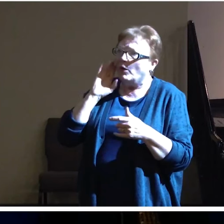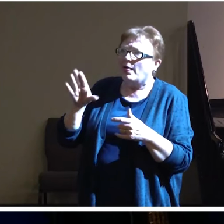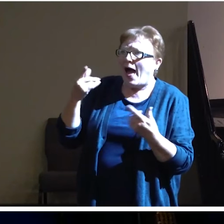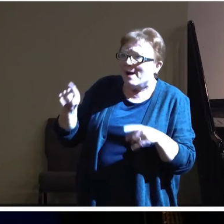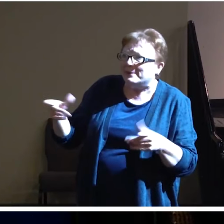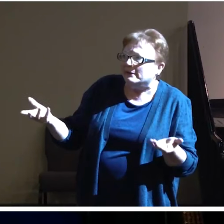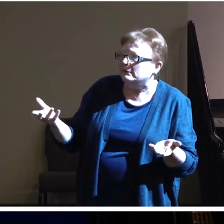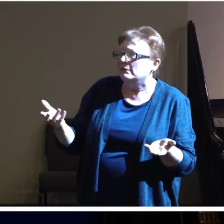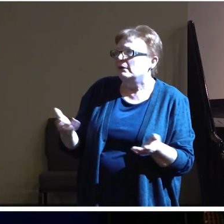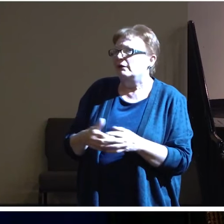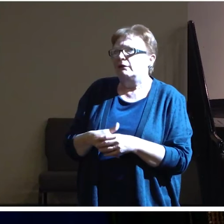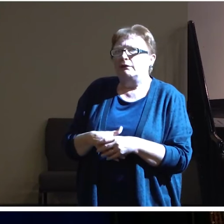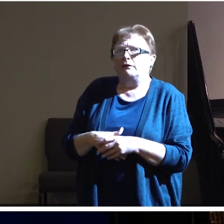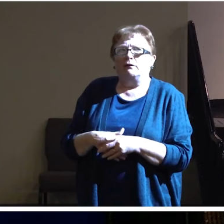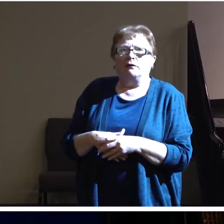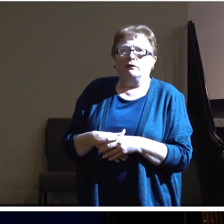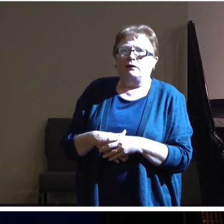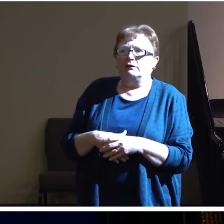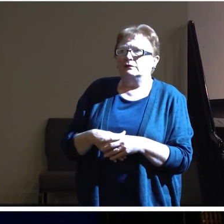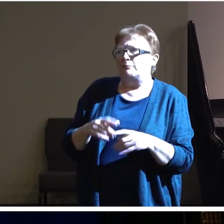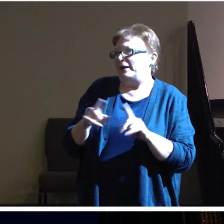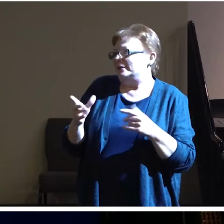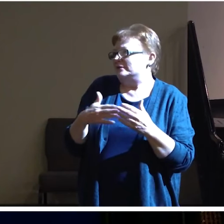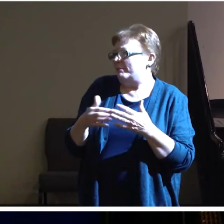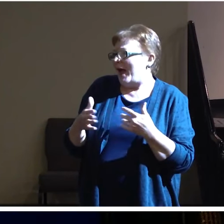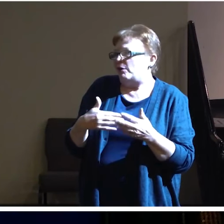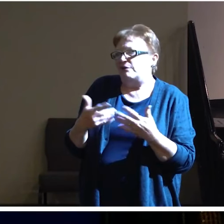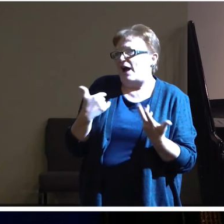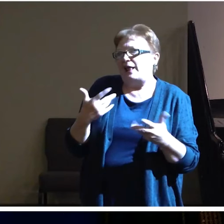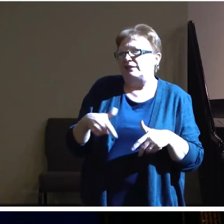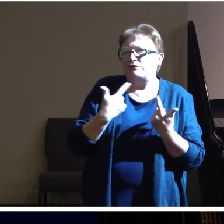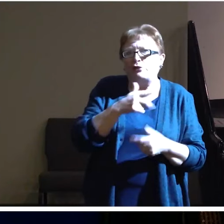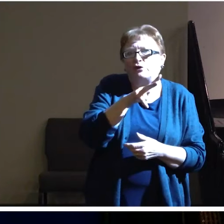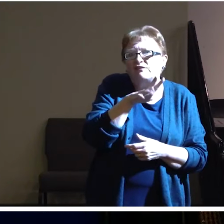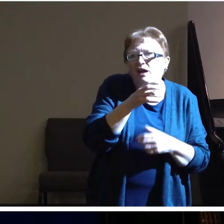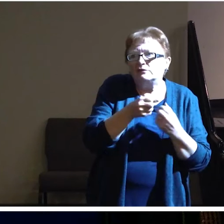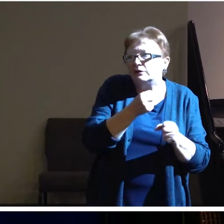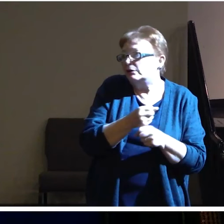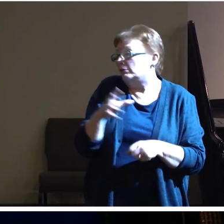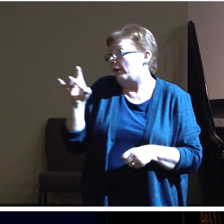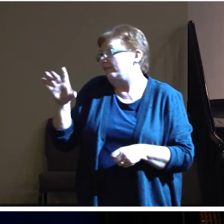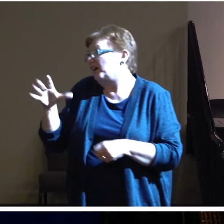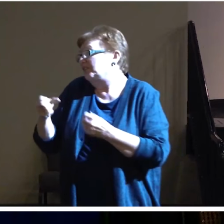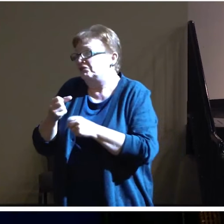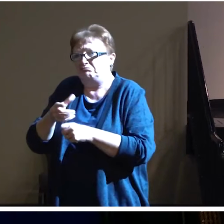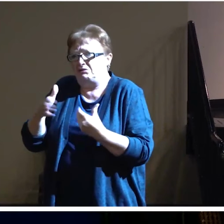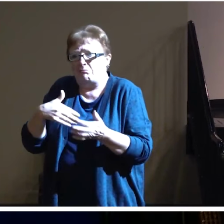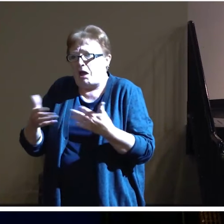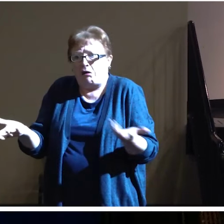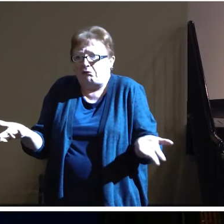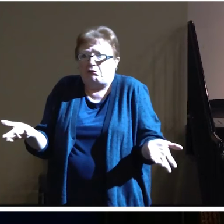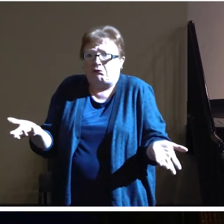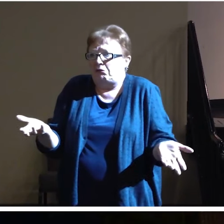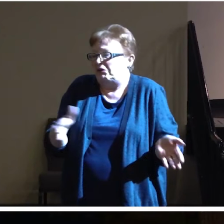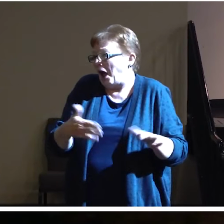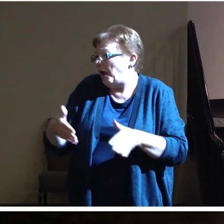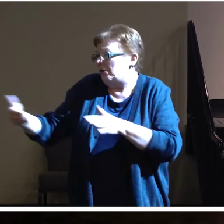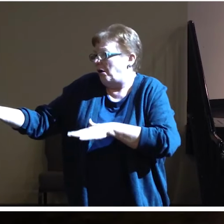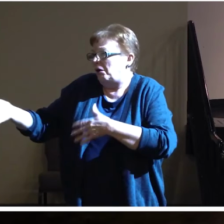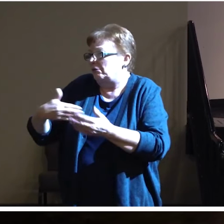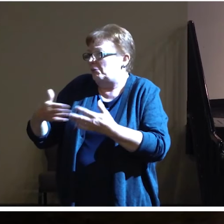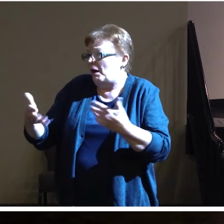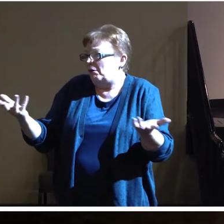Does it really matter in the bigger picture of things whether you live for 35 years or 85 years? No. It doesn't matter.